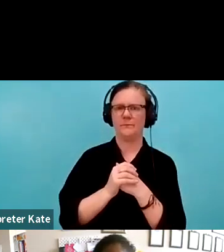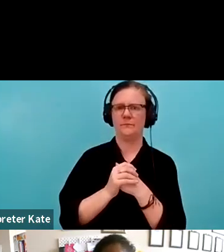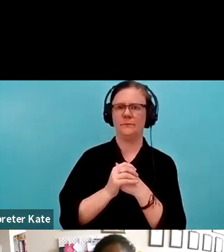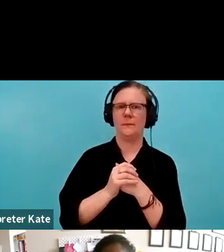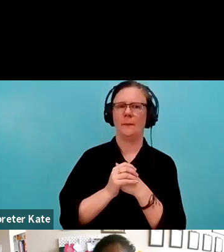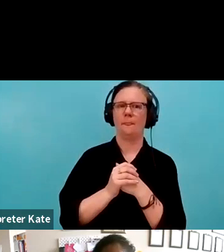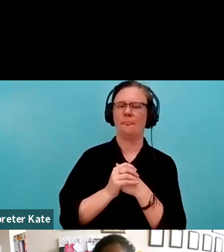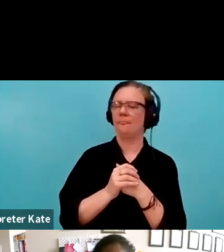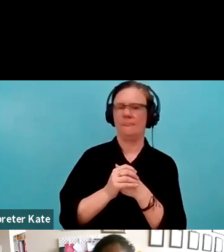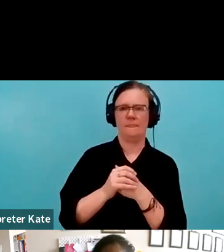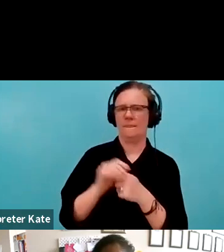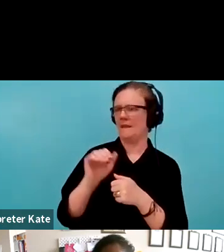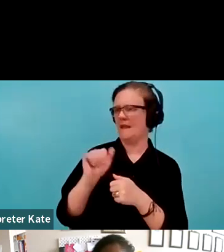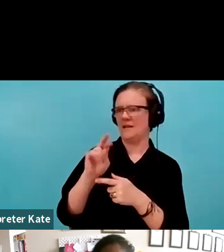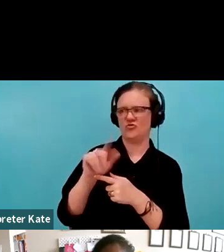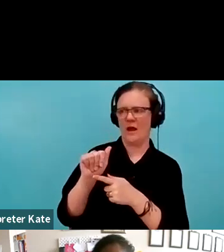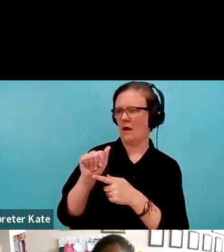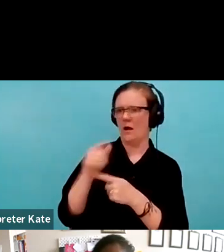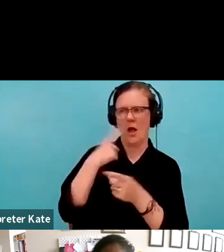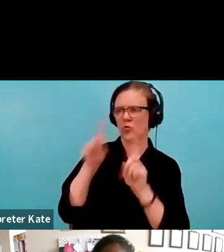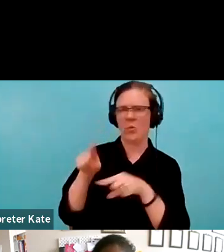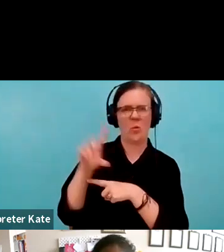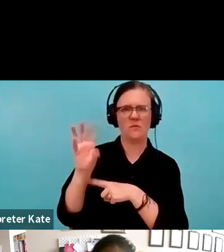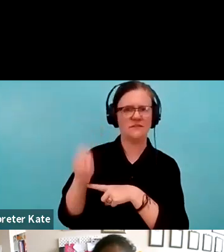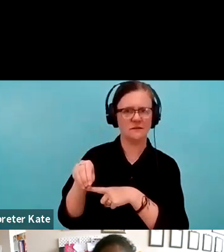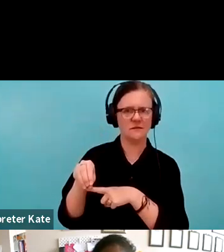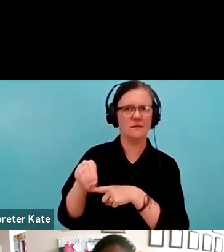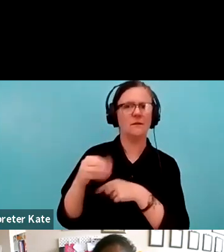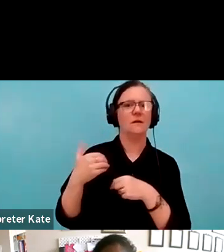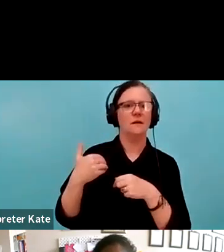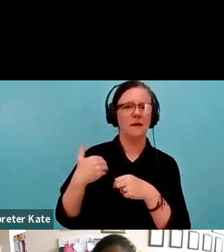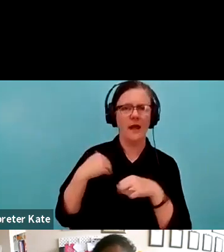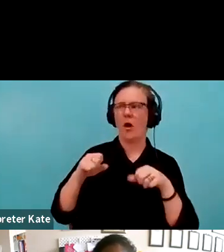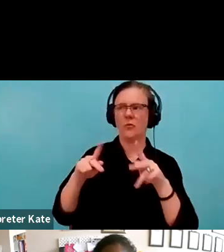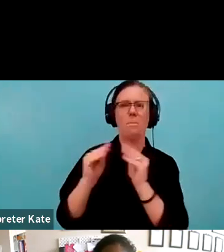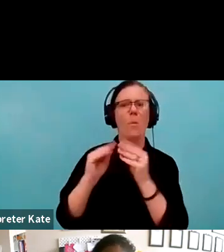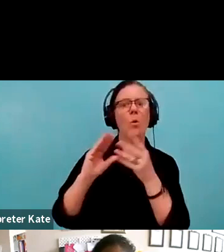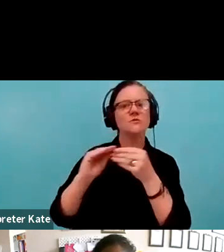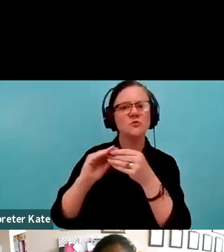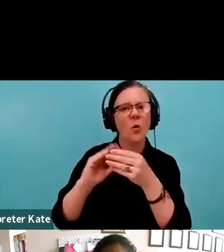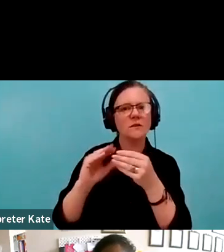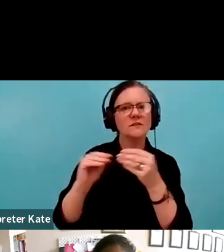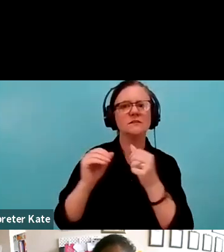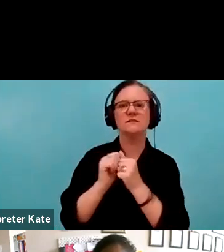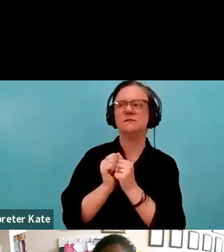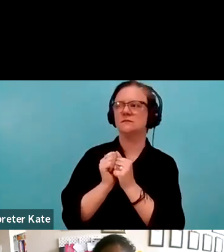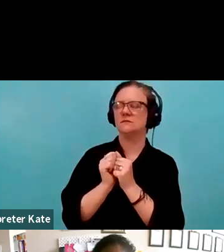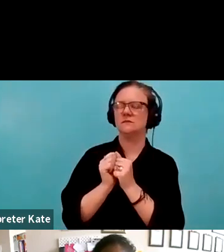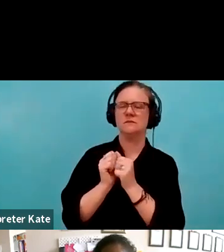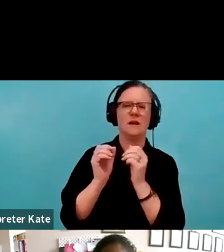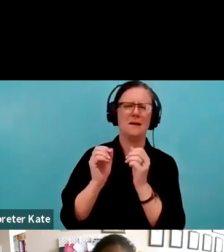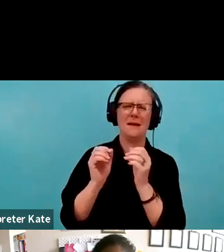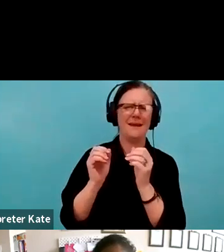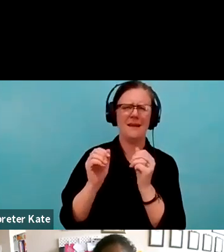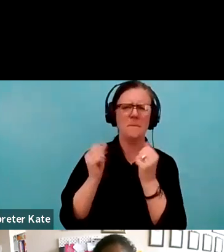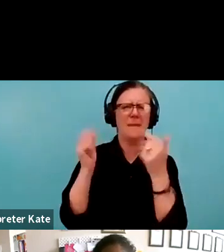said. And, by providing opportunities for more storytelling, and, there's so many platforms to